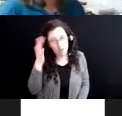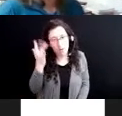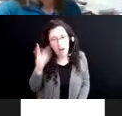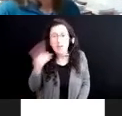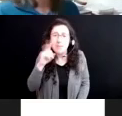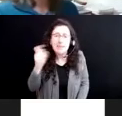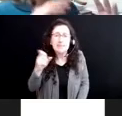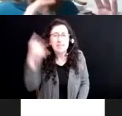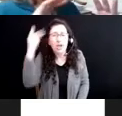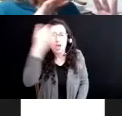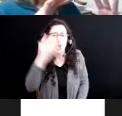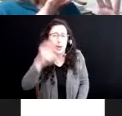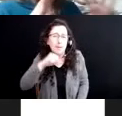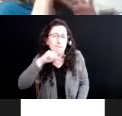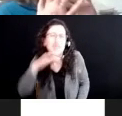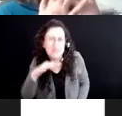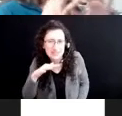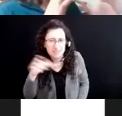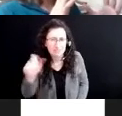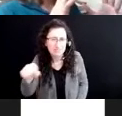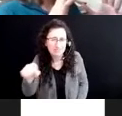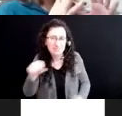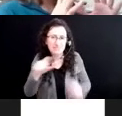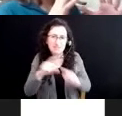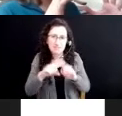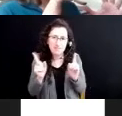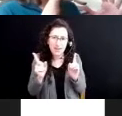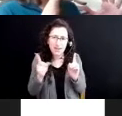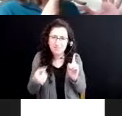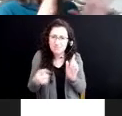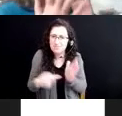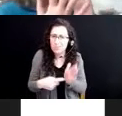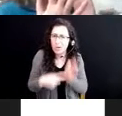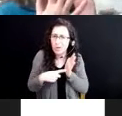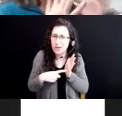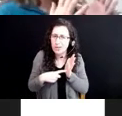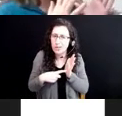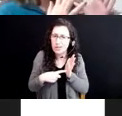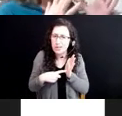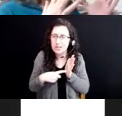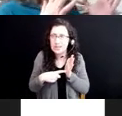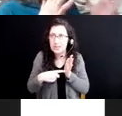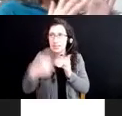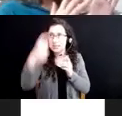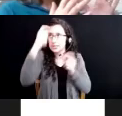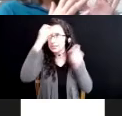And so this sort of requires a paradigm shift, like